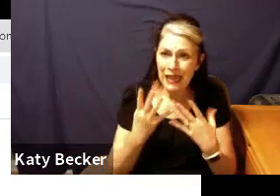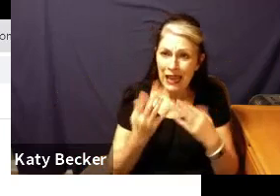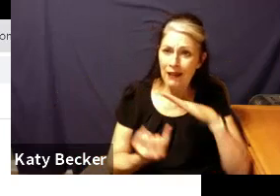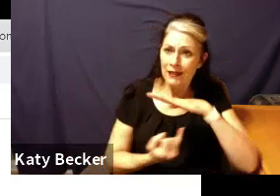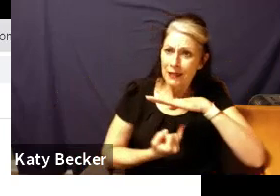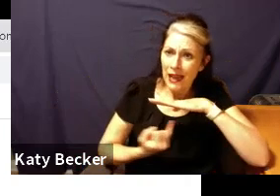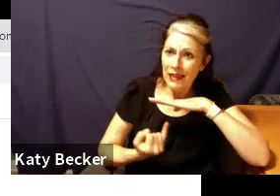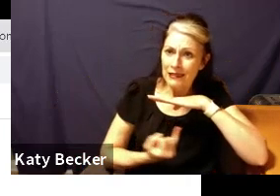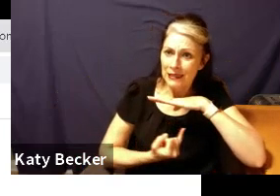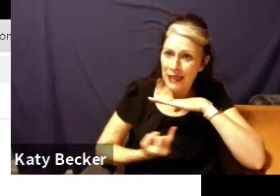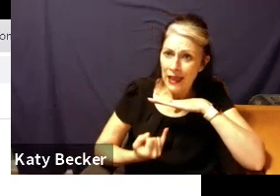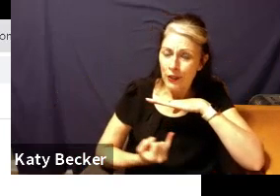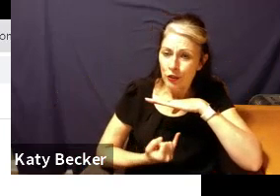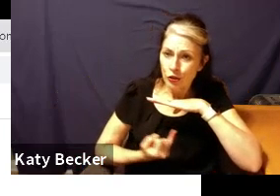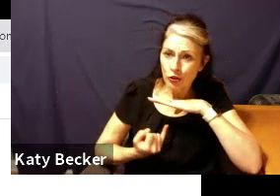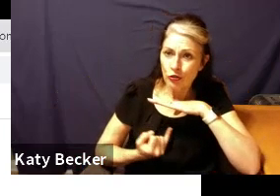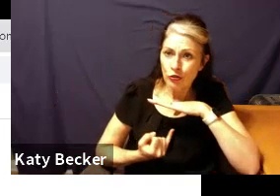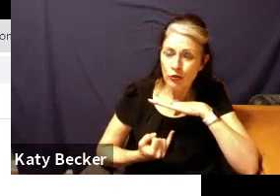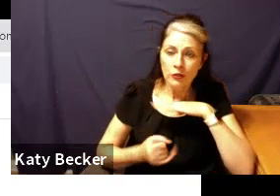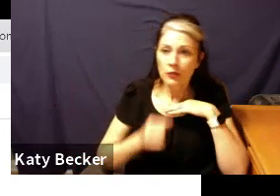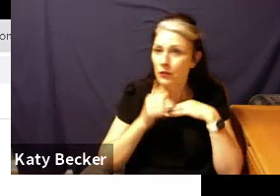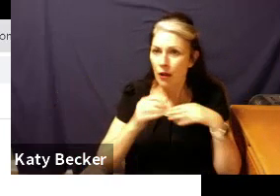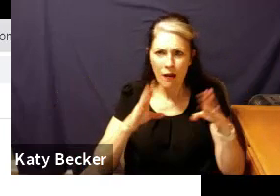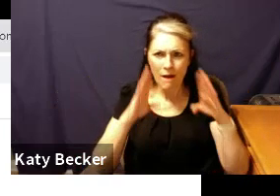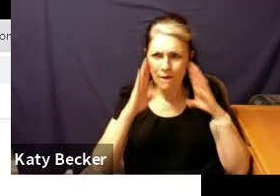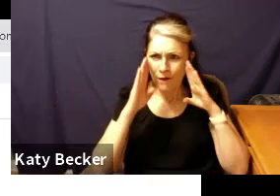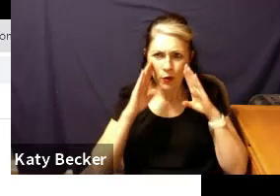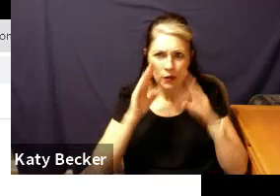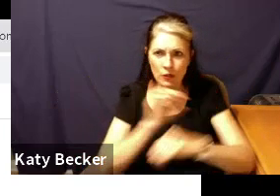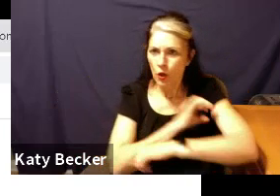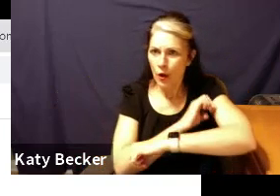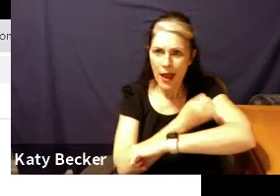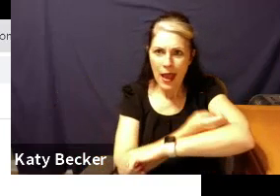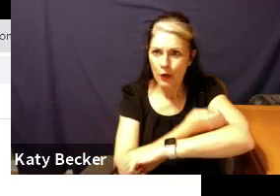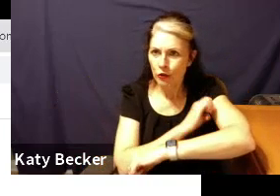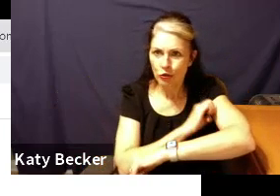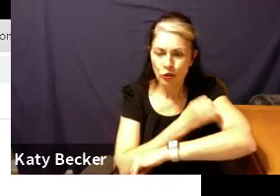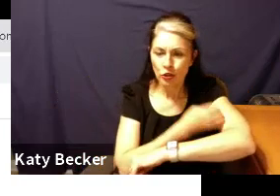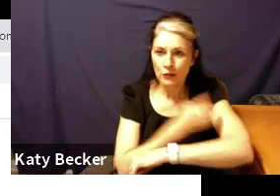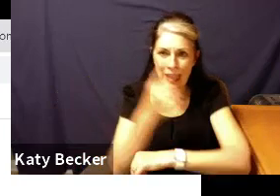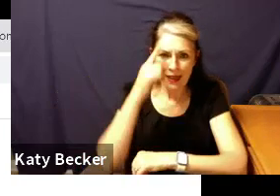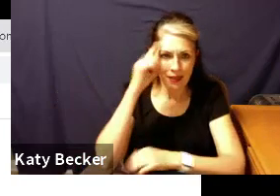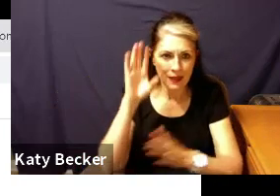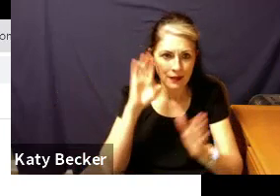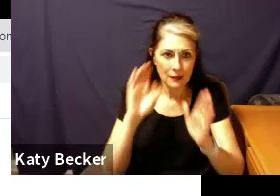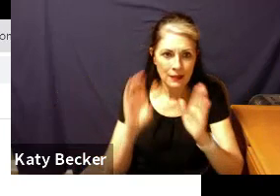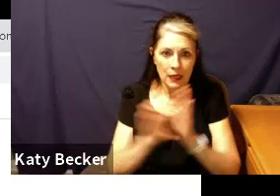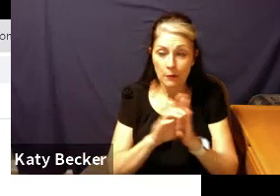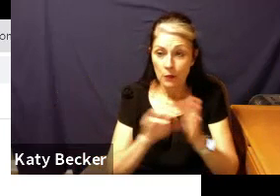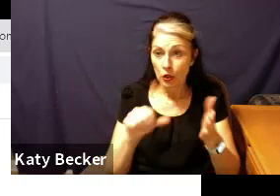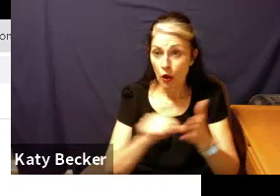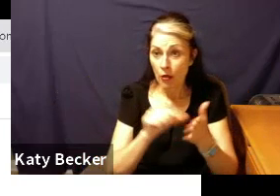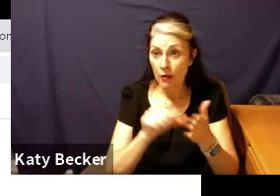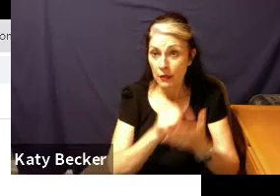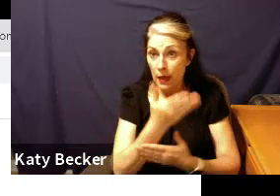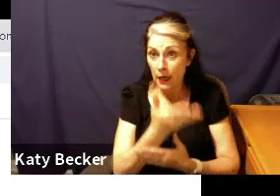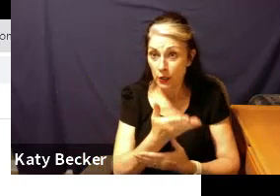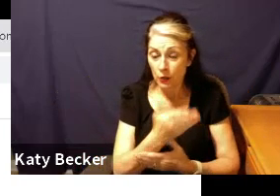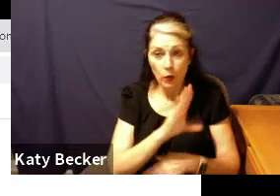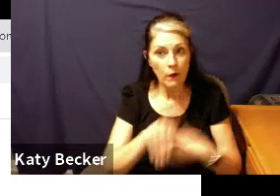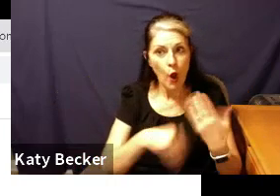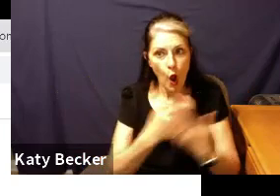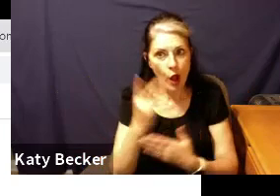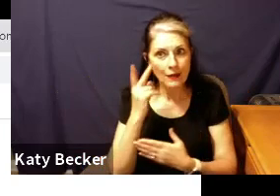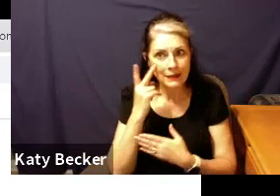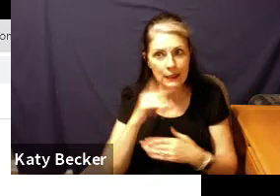isolation, and a lack of focus or energy. I think that this image here on this page is something that we've all seen our